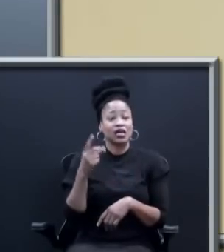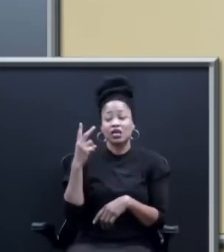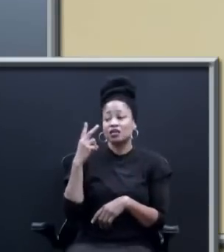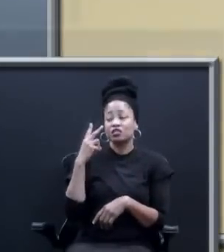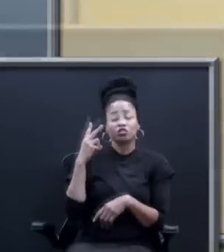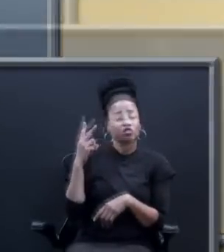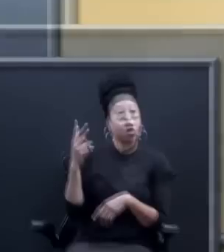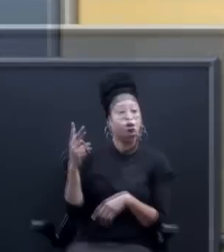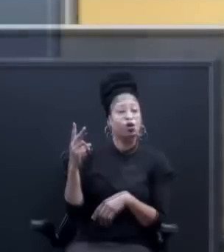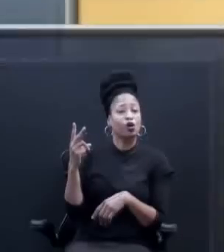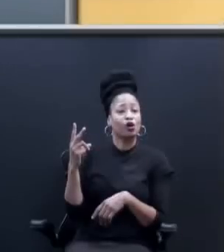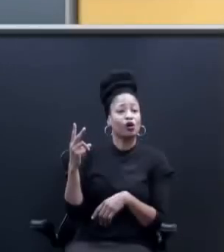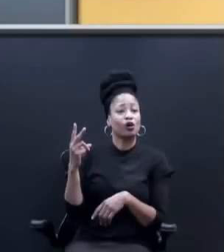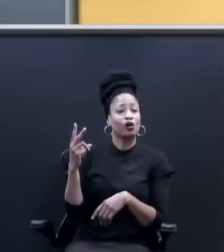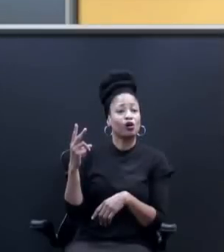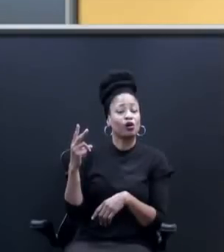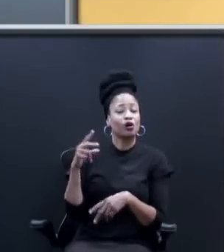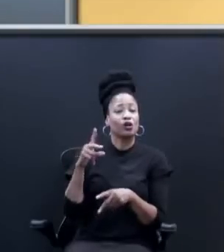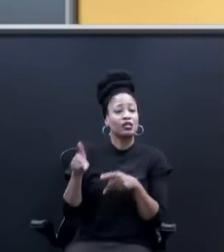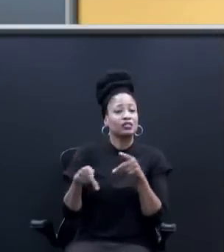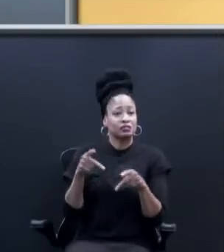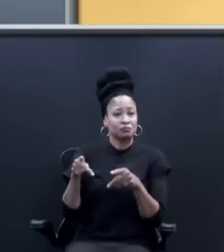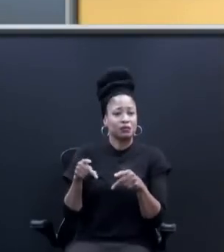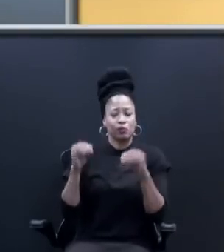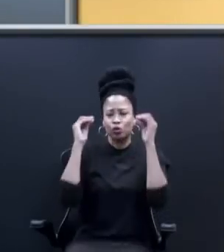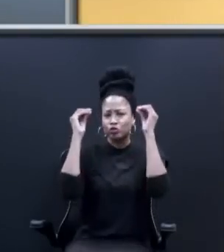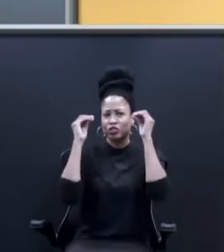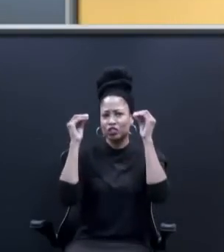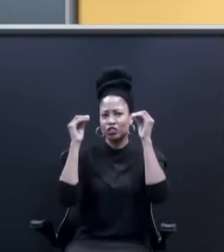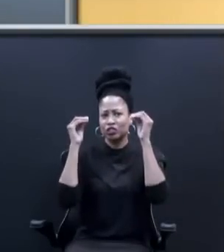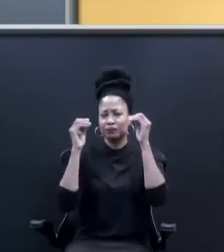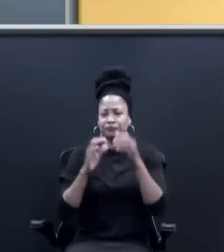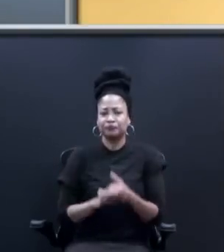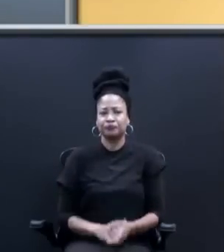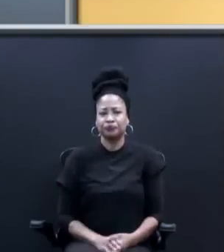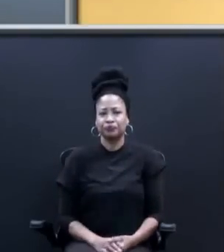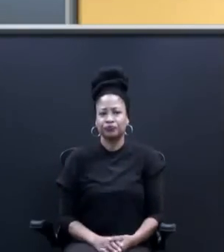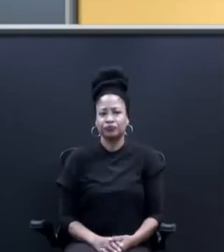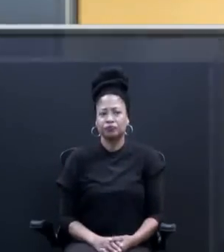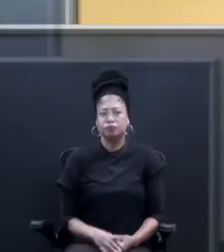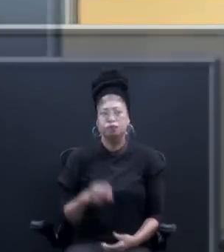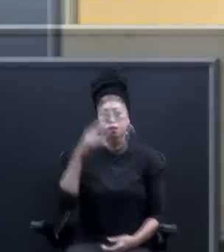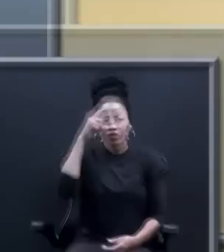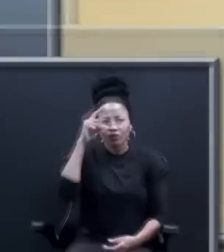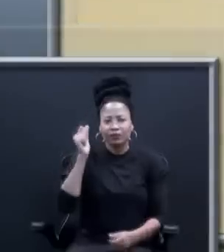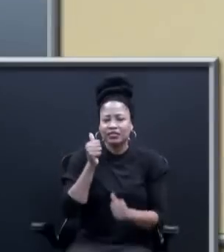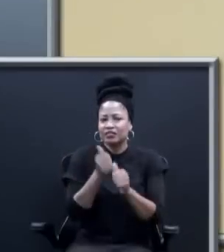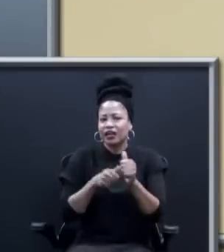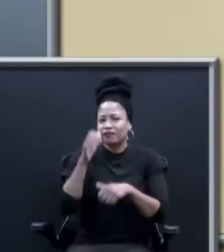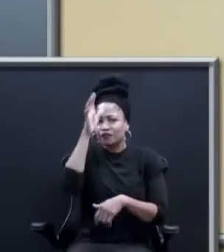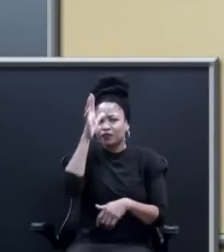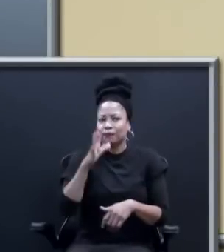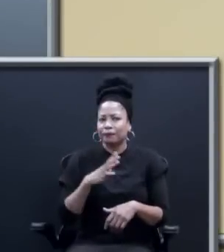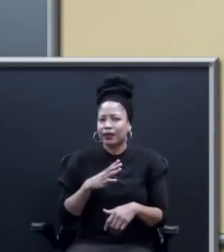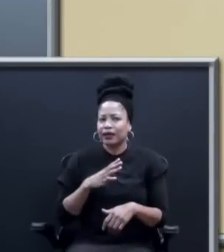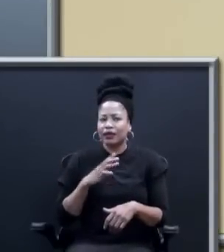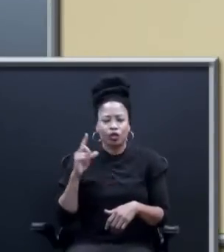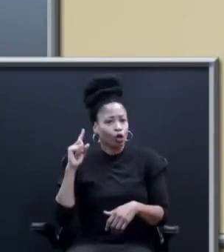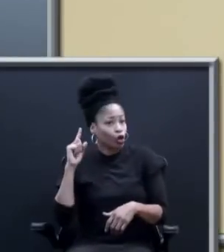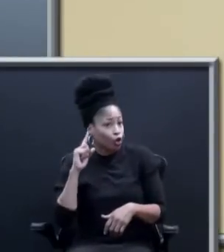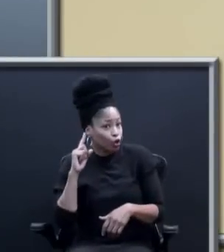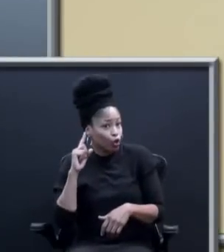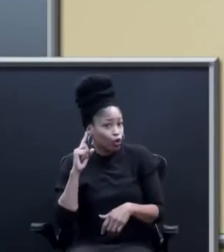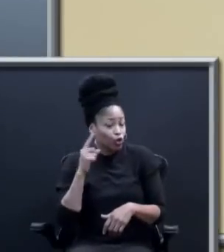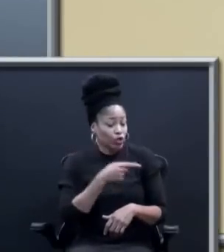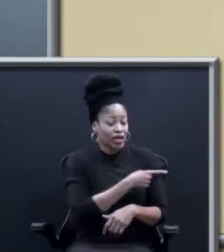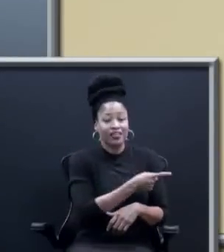when they saw them tongue and these people that's teaching. I'm gonna show you what confounded them. Go ahead and read. Because that every man heard them speak in his own